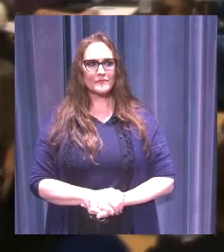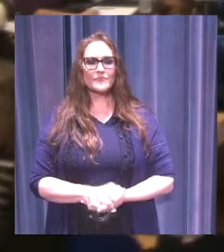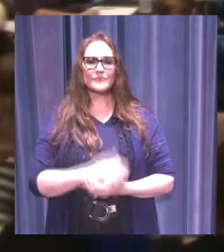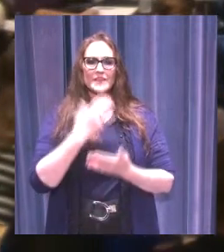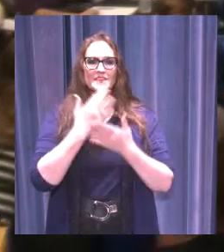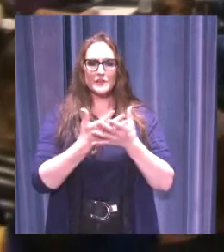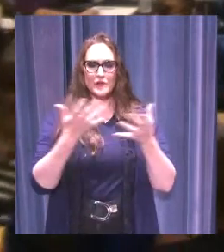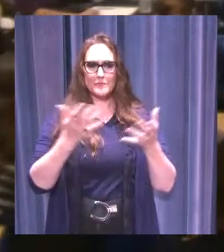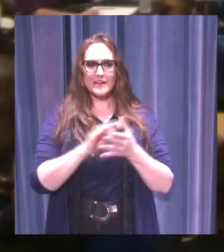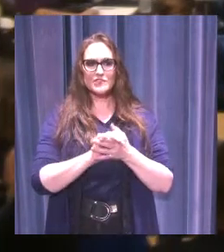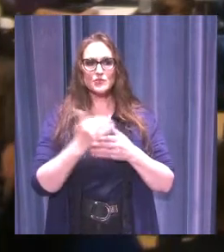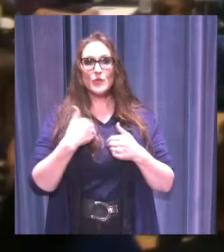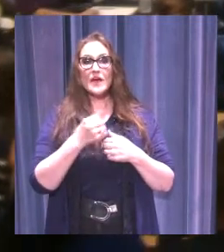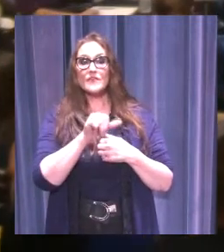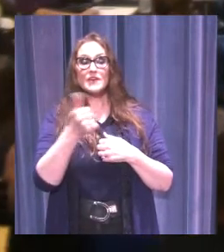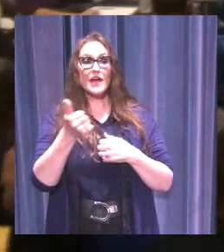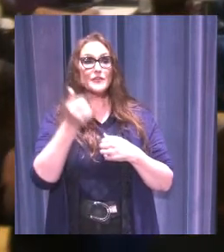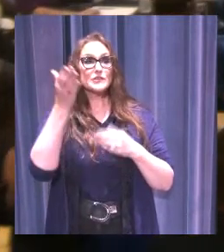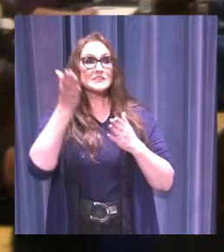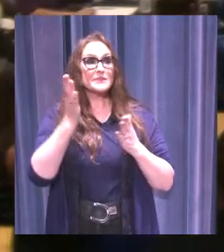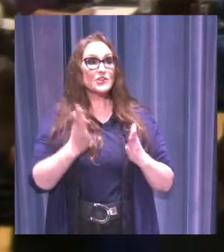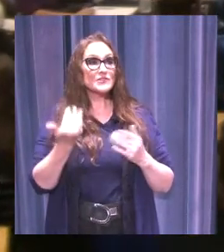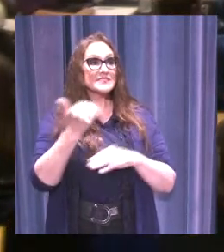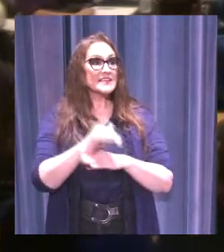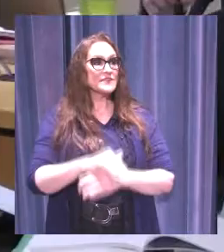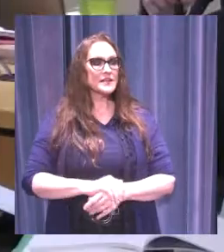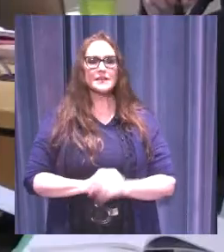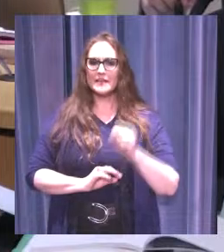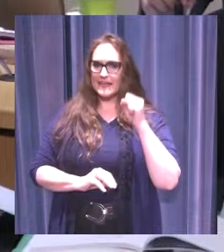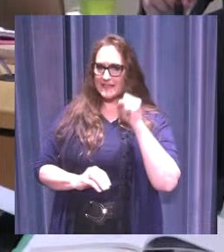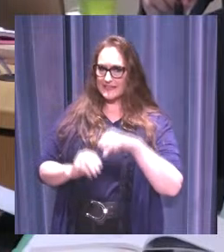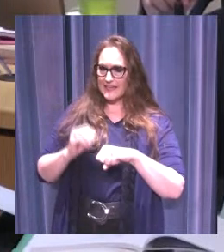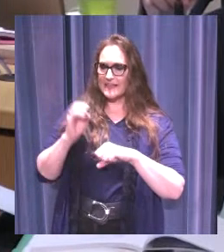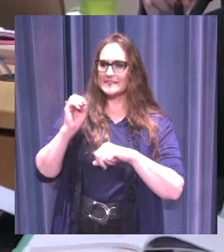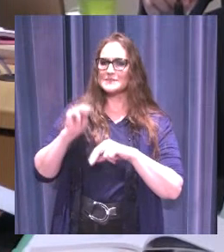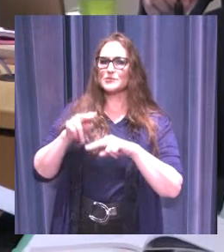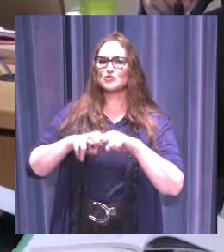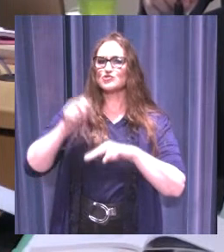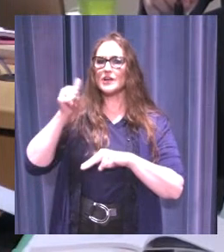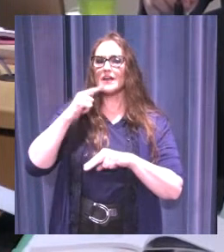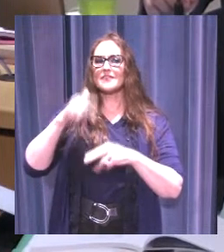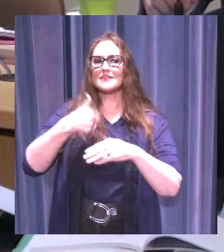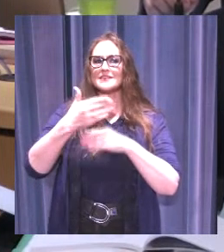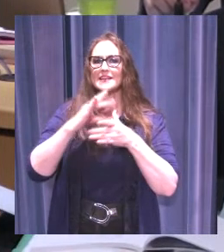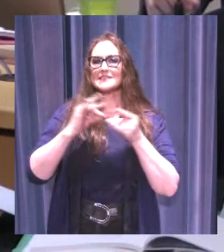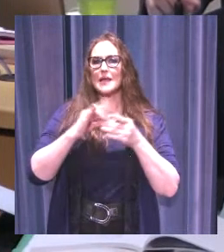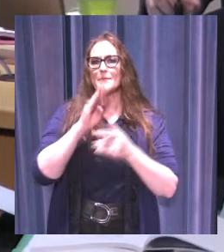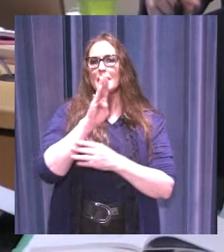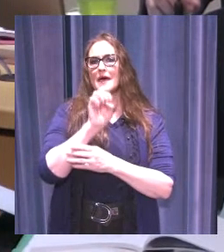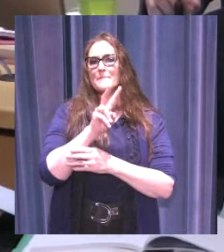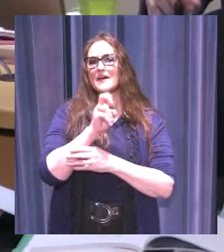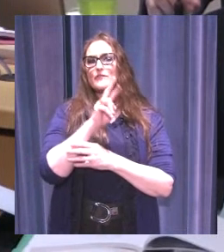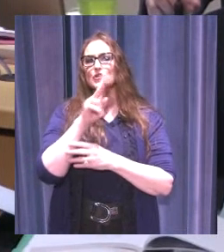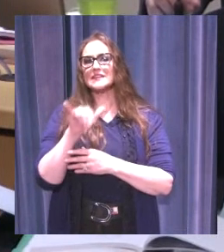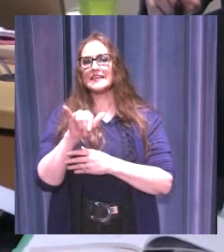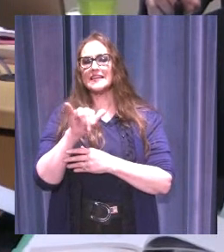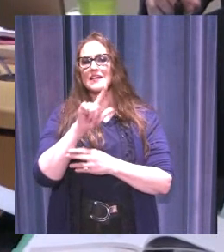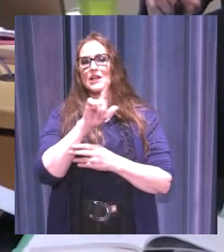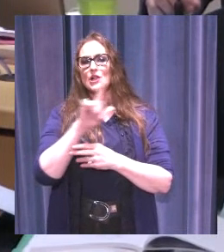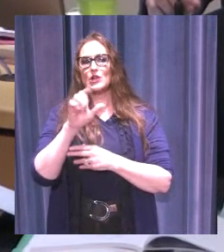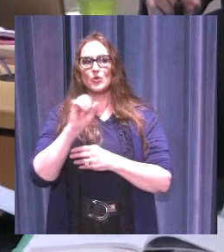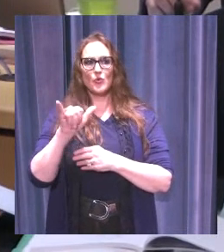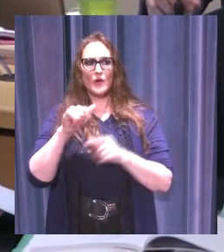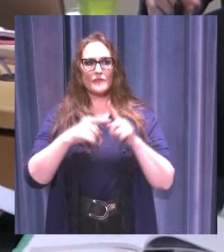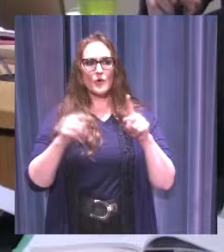Thank you very much. Do we have any other speakers this evening? Yes, Mr. Chair. The next comment has been submitted by Beverly Lloyd of West Court